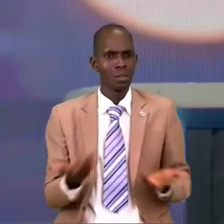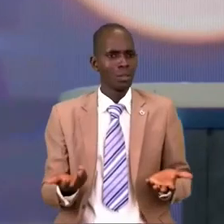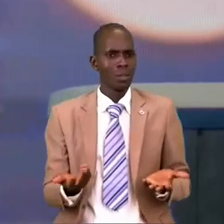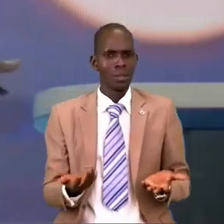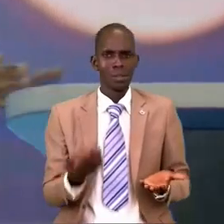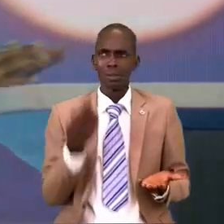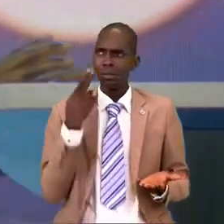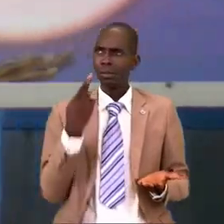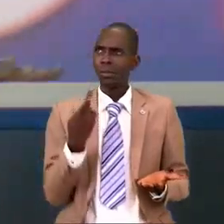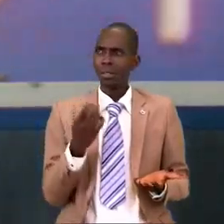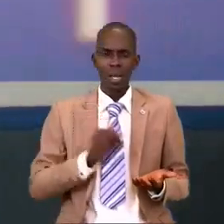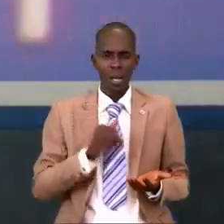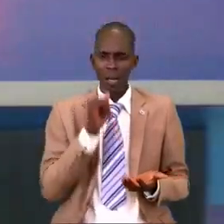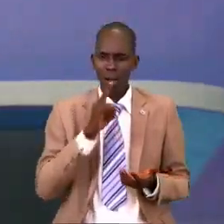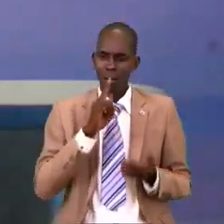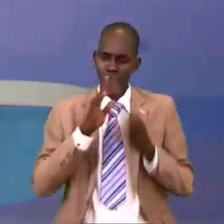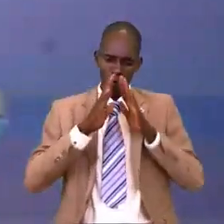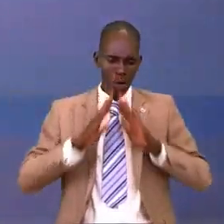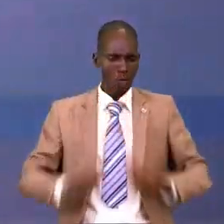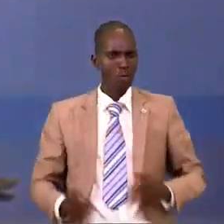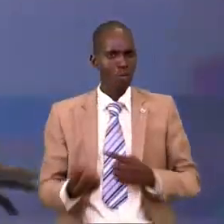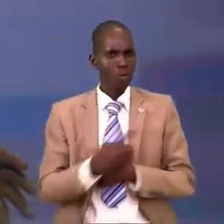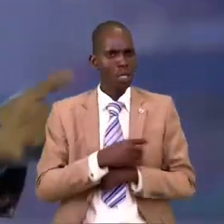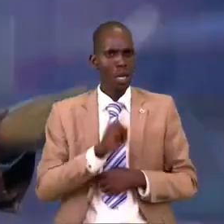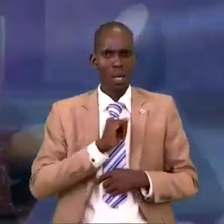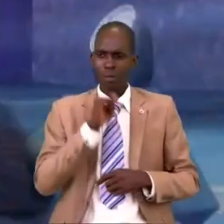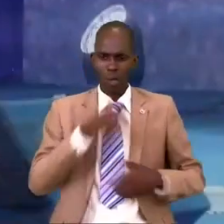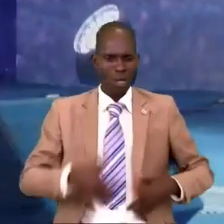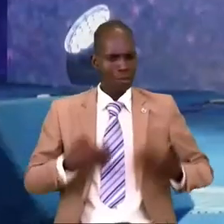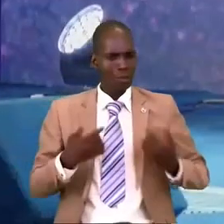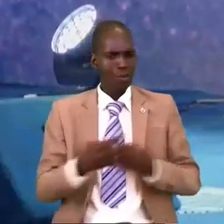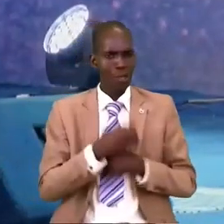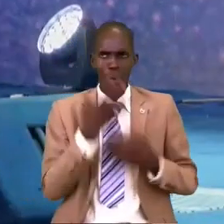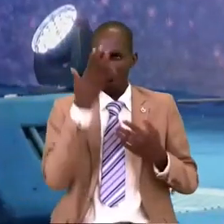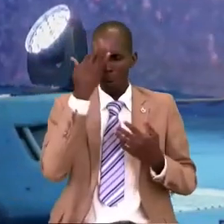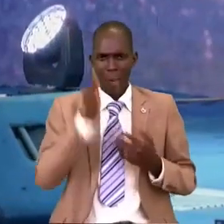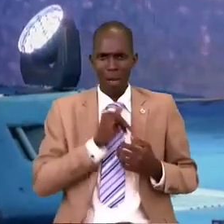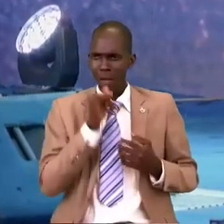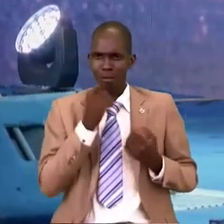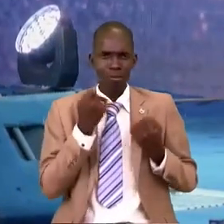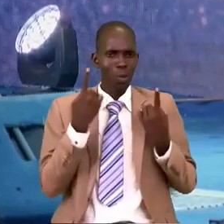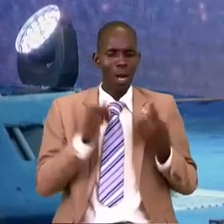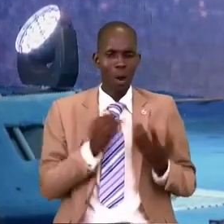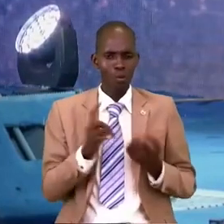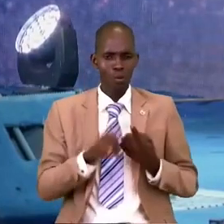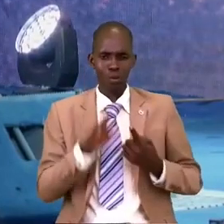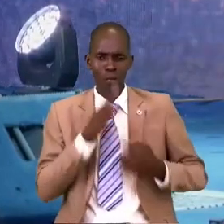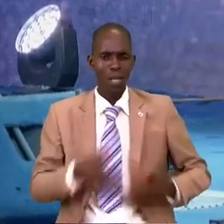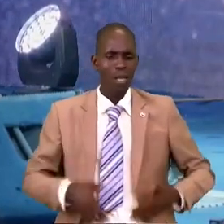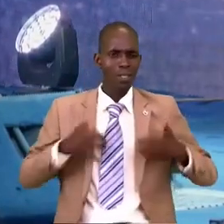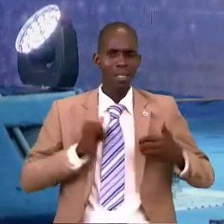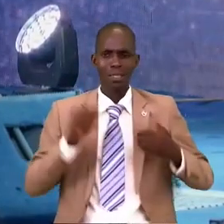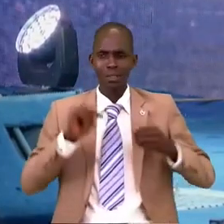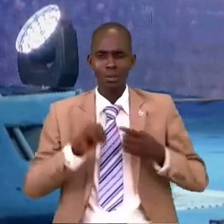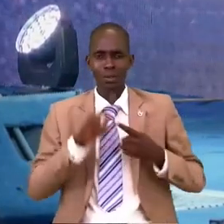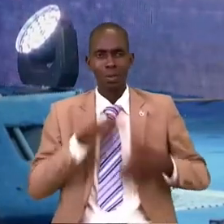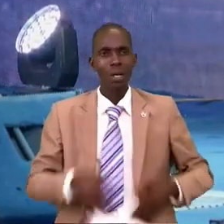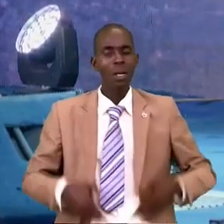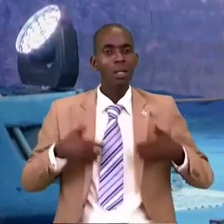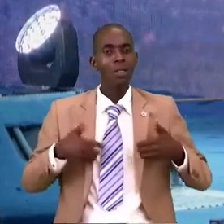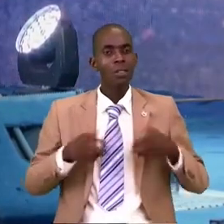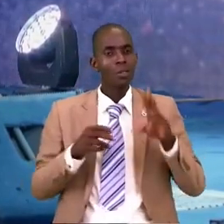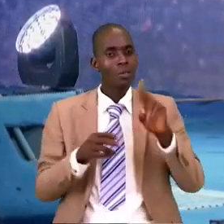of God, it turns our lives around. He wants us to be like God. And he says, he's slow